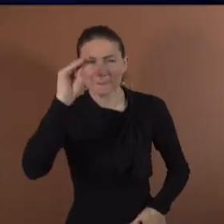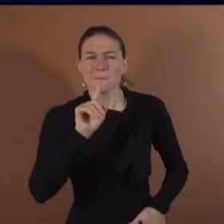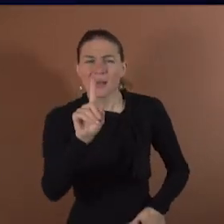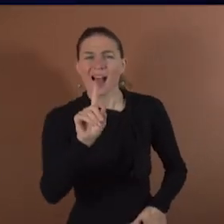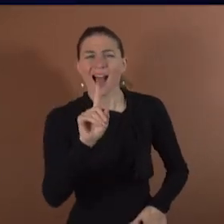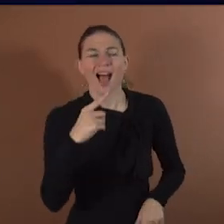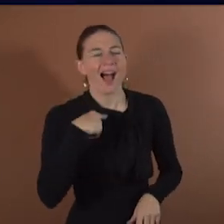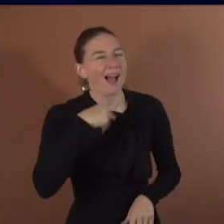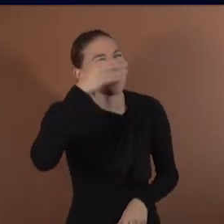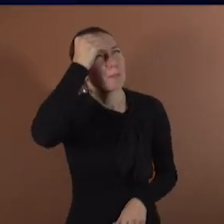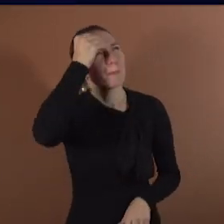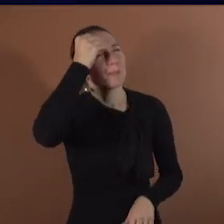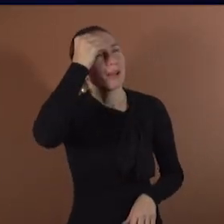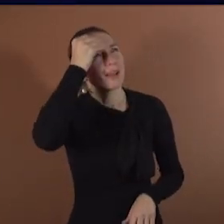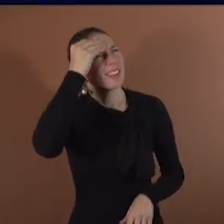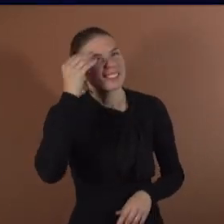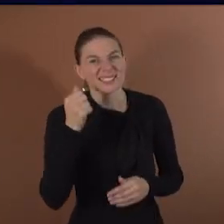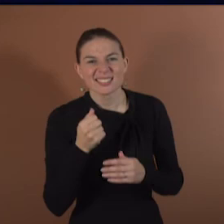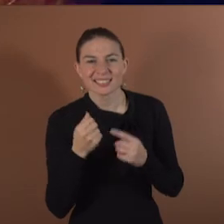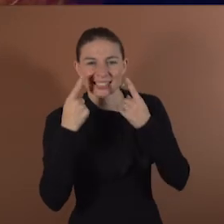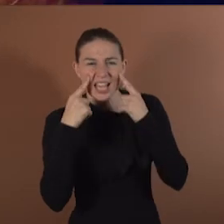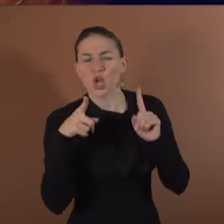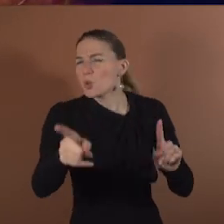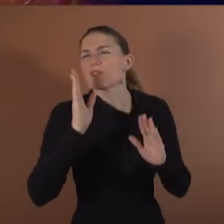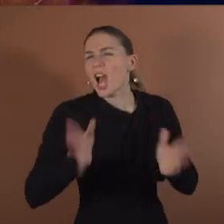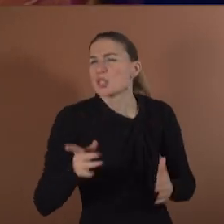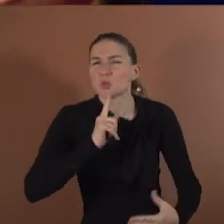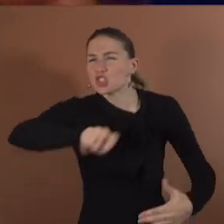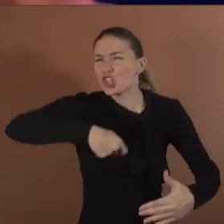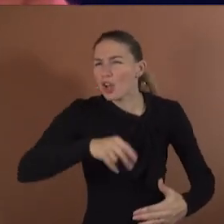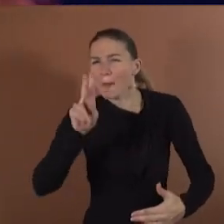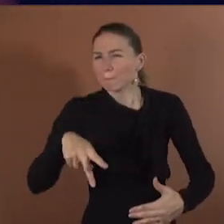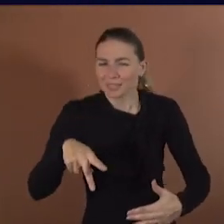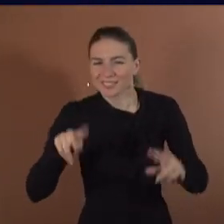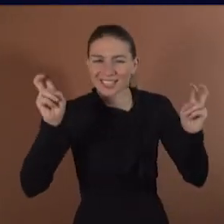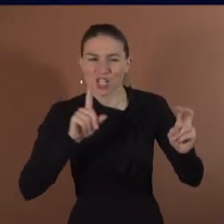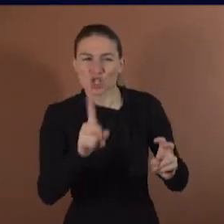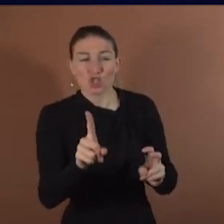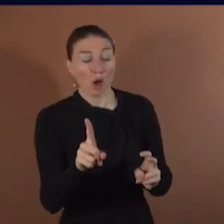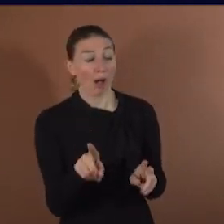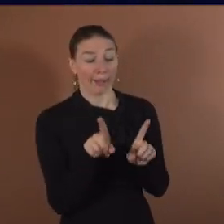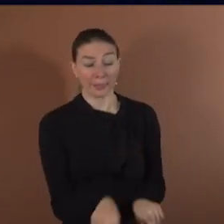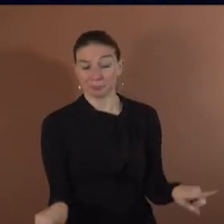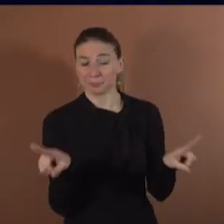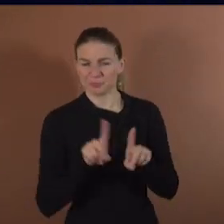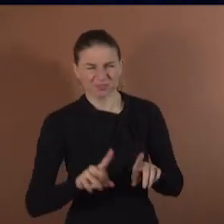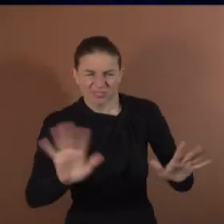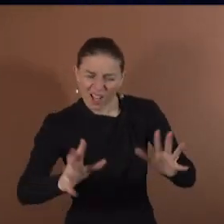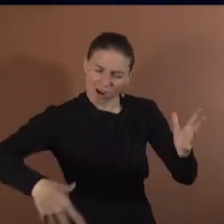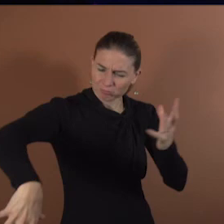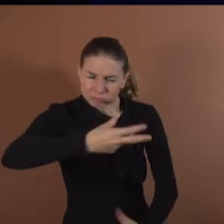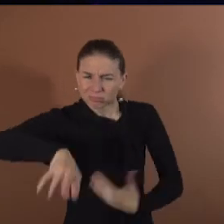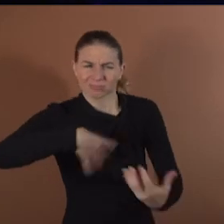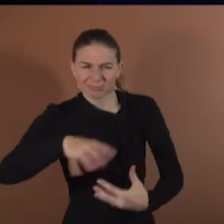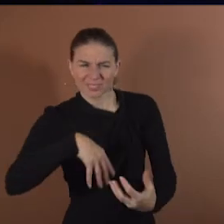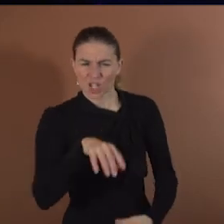every time I remember it. You've got to stir it up. So stirring it up is the essence, not just of beauty,